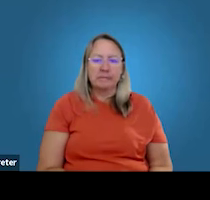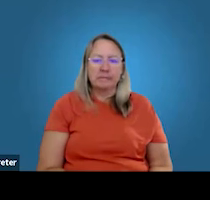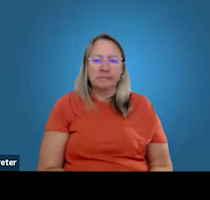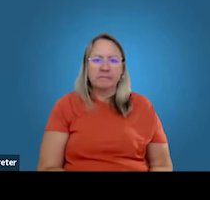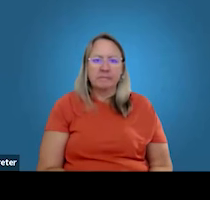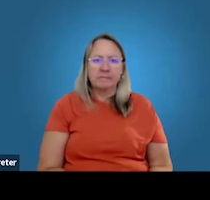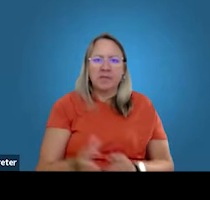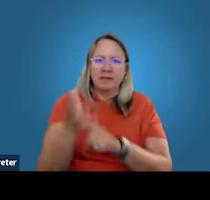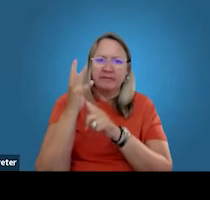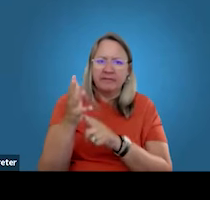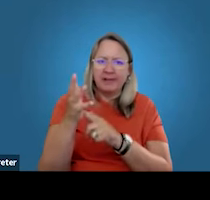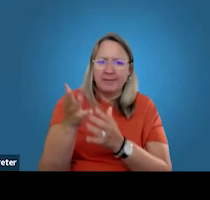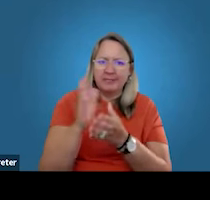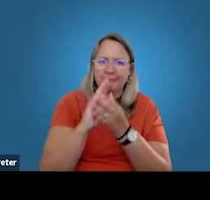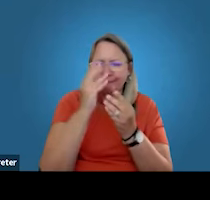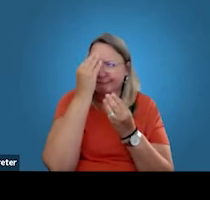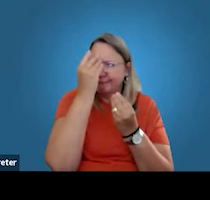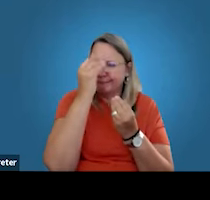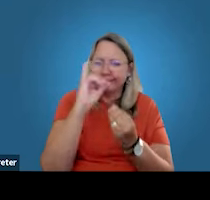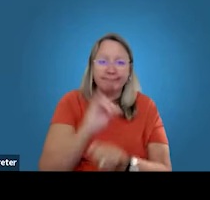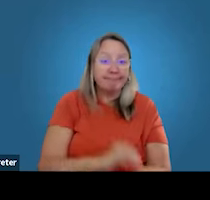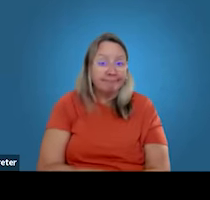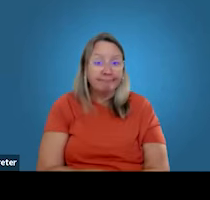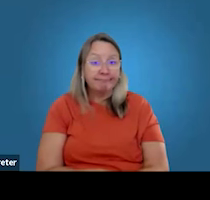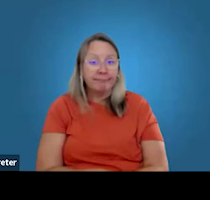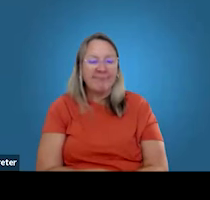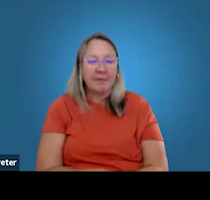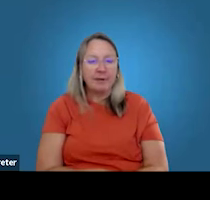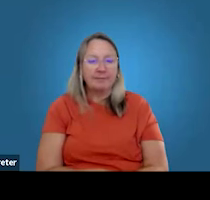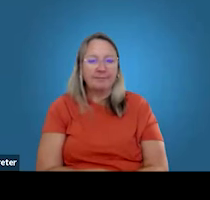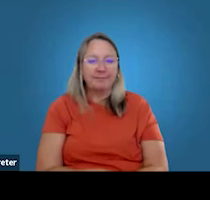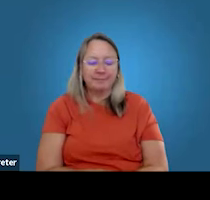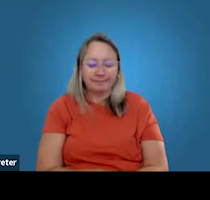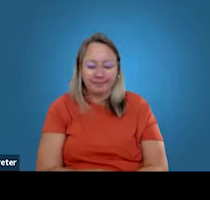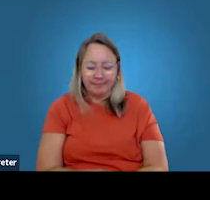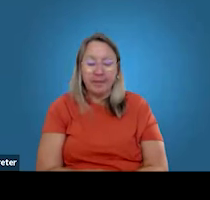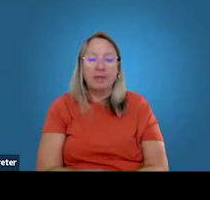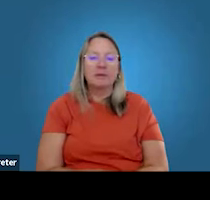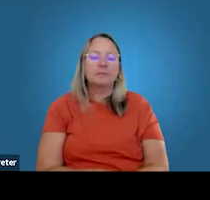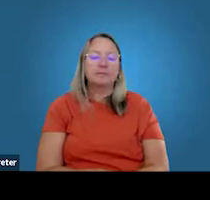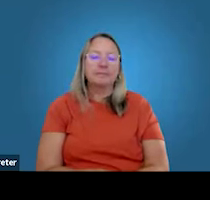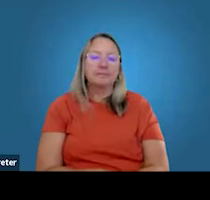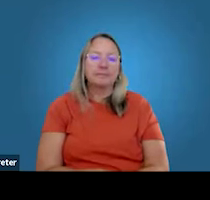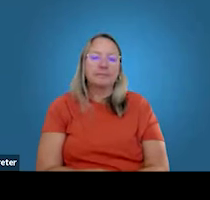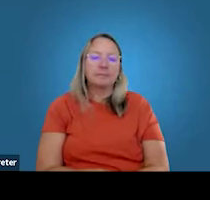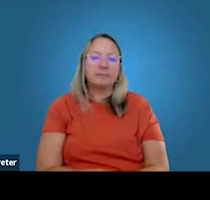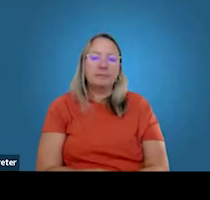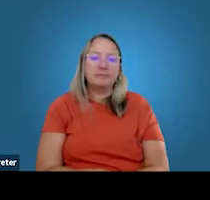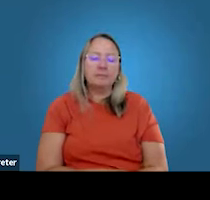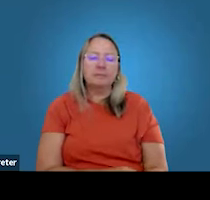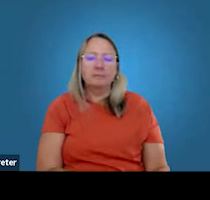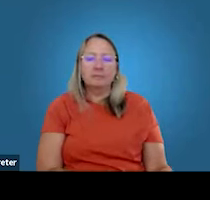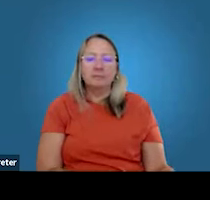So we're going to give you 5 minutes just to have a go, and then we'll see if anyone wants to stick their hand up and just say where they got to with their storyboard.